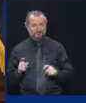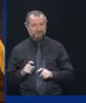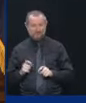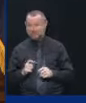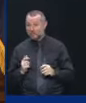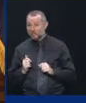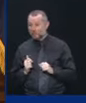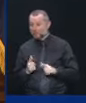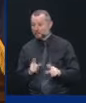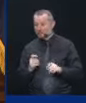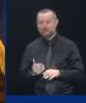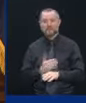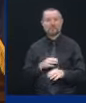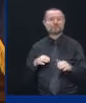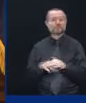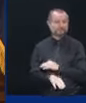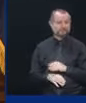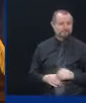to entrance.